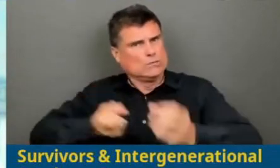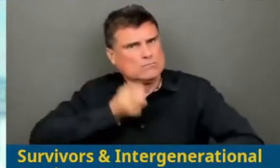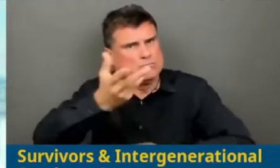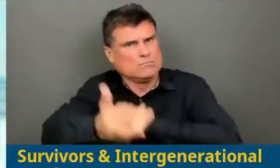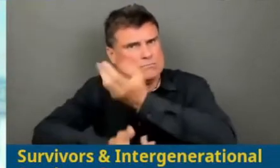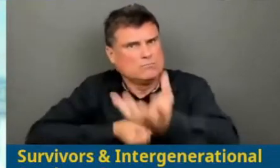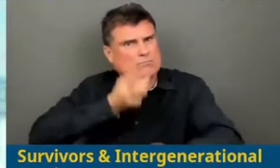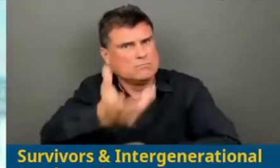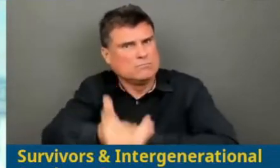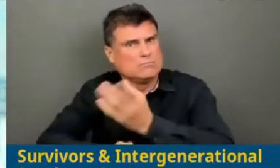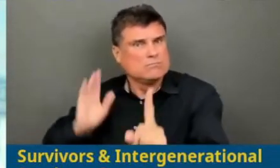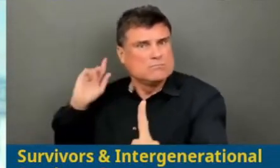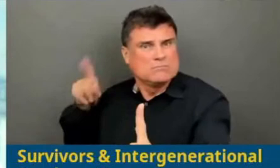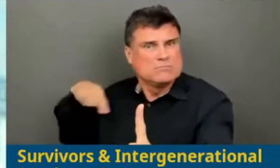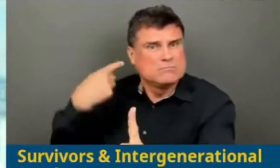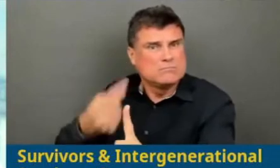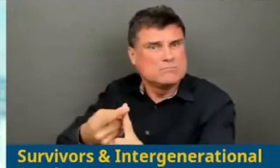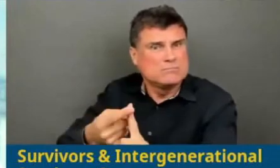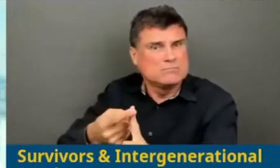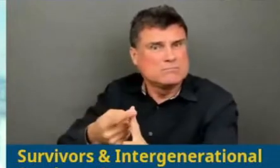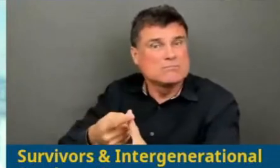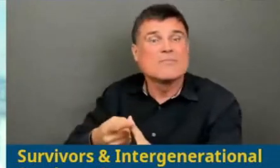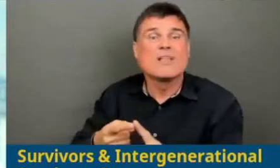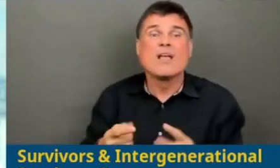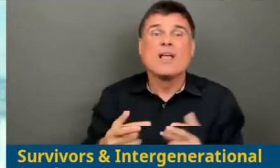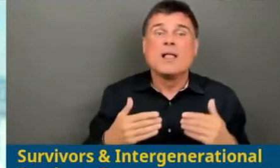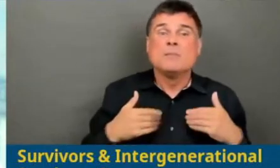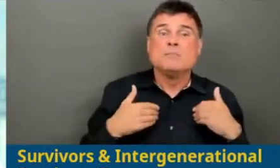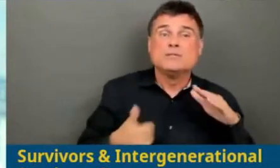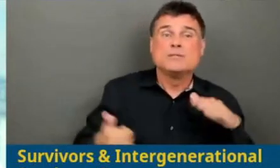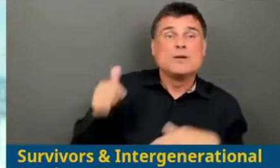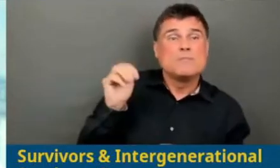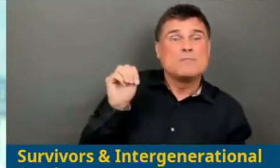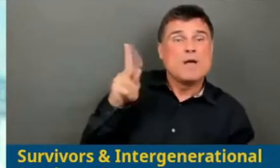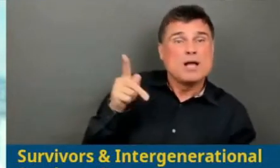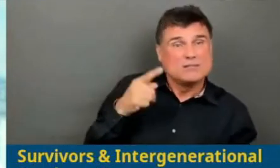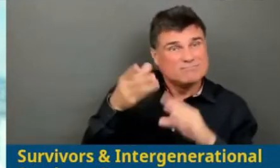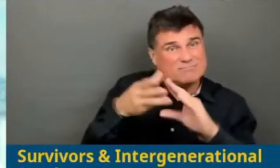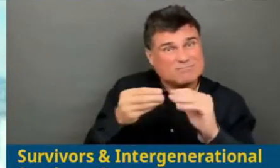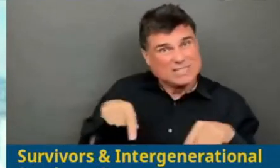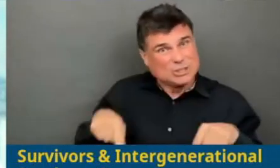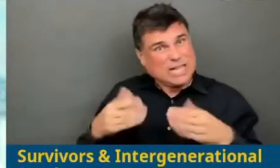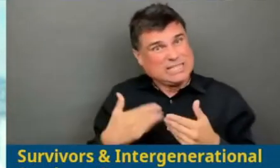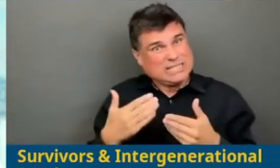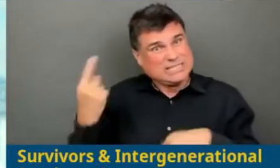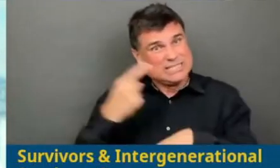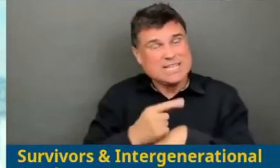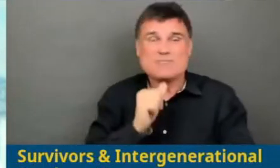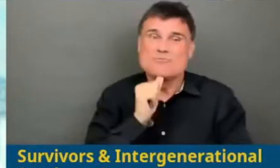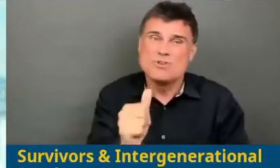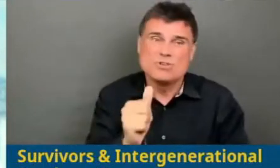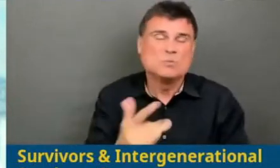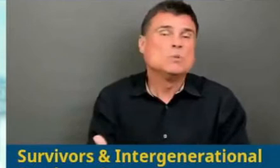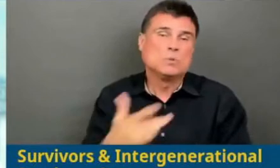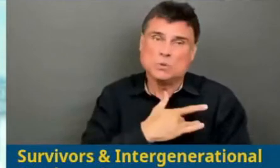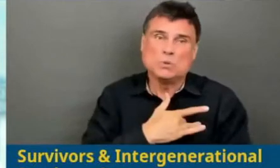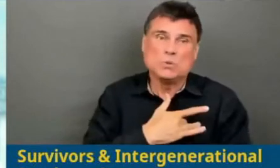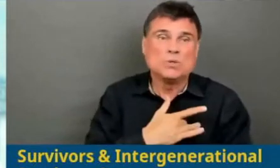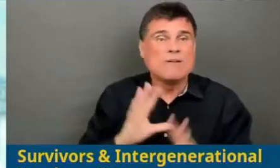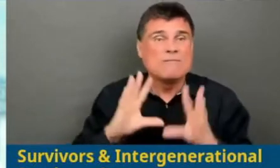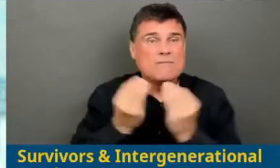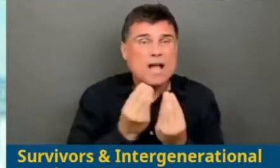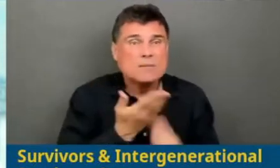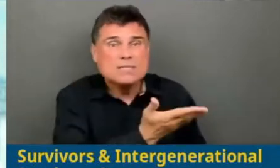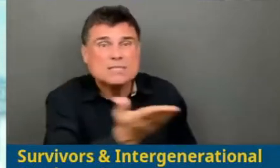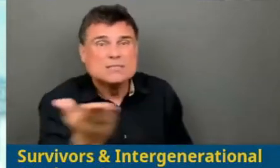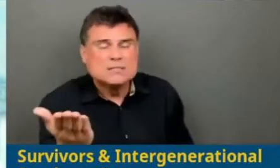has emphasized. Survivors, intergenerational survivors, and Indigenous peoples across our country are feeling the deep effects of